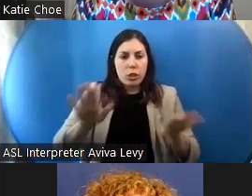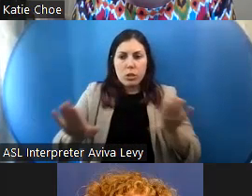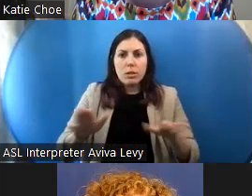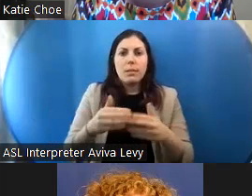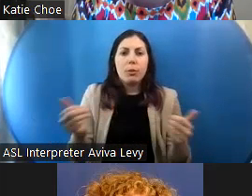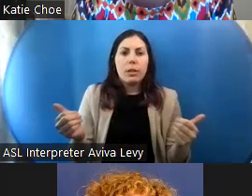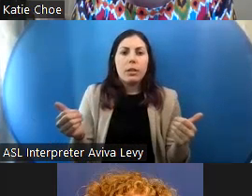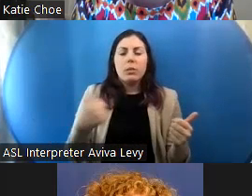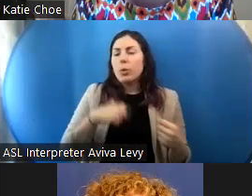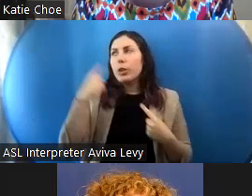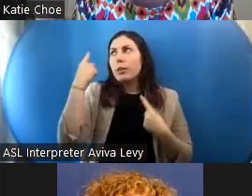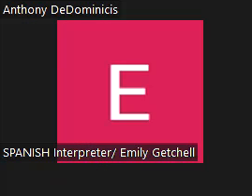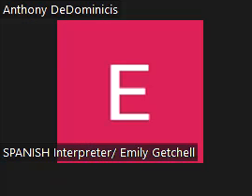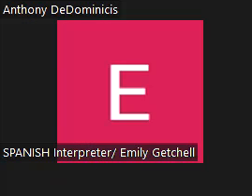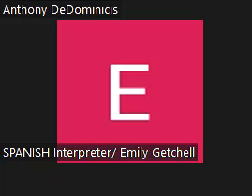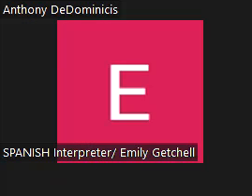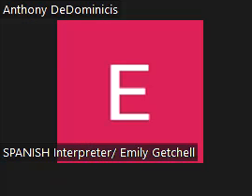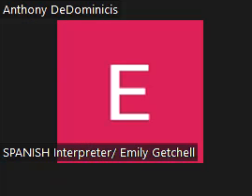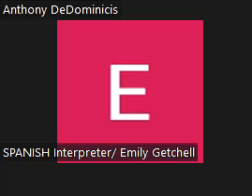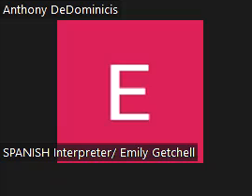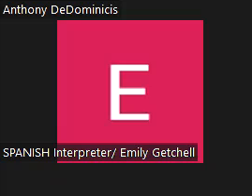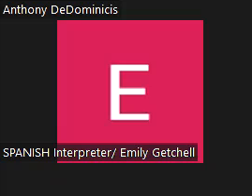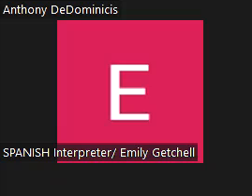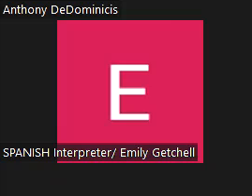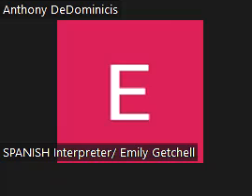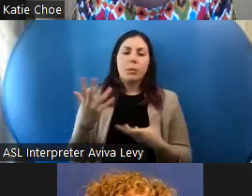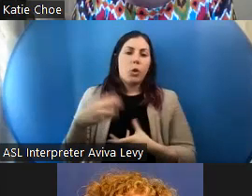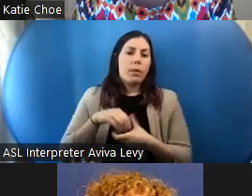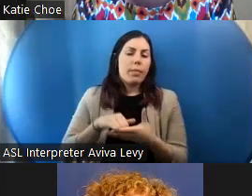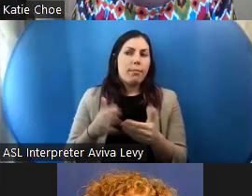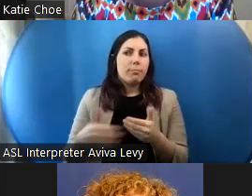and there's a move afoot to actually incorporate it.